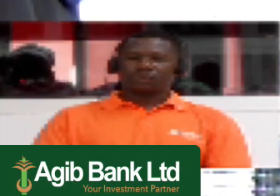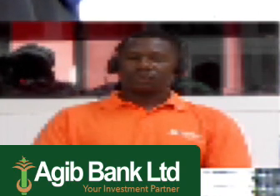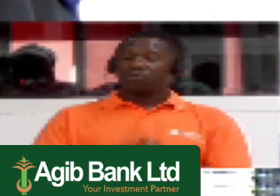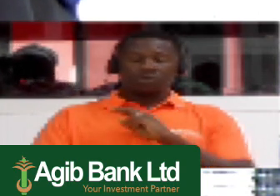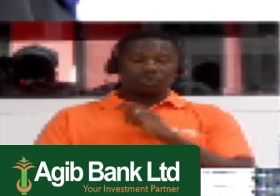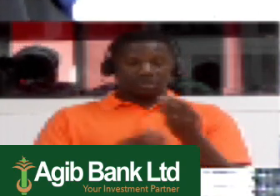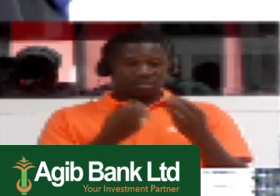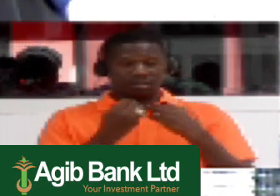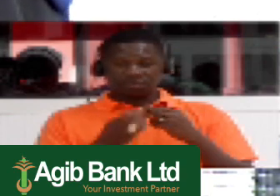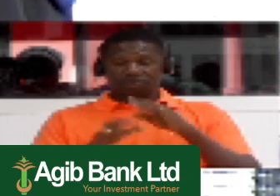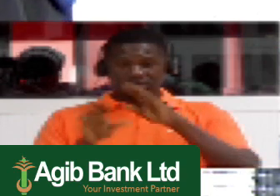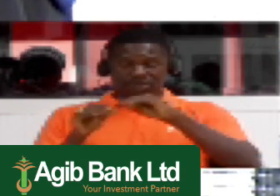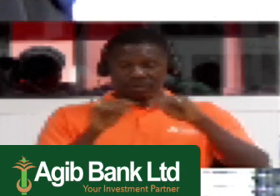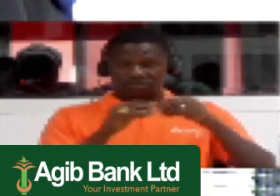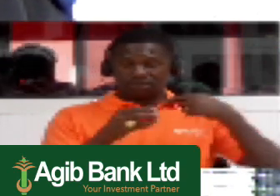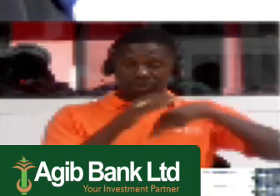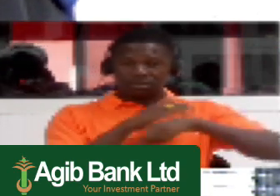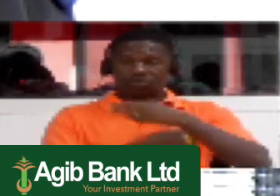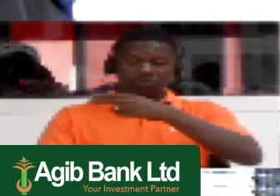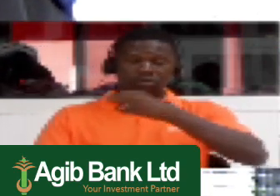We were not given a mission in